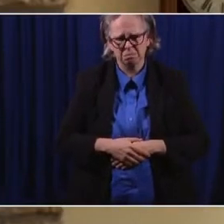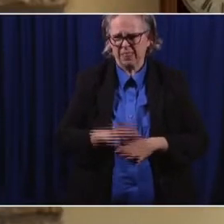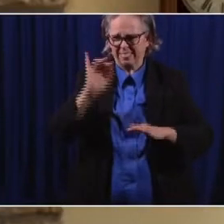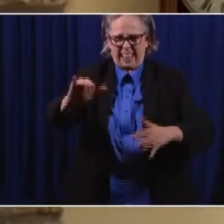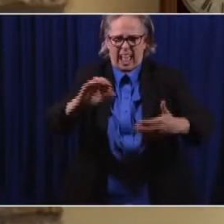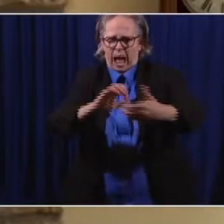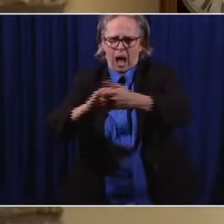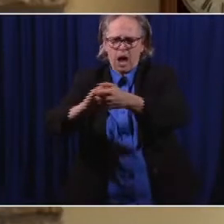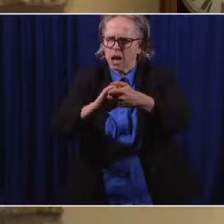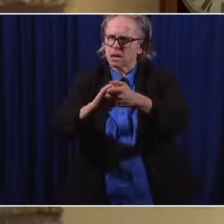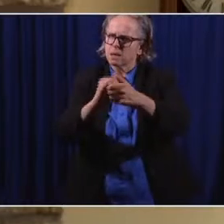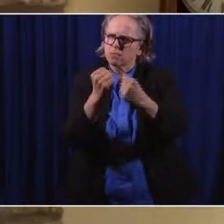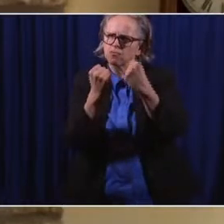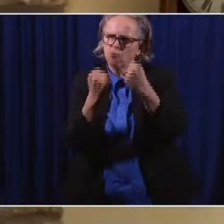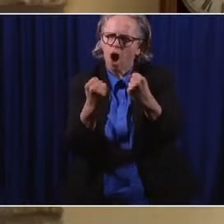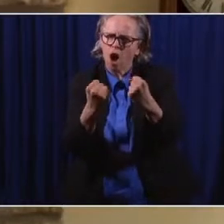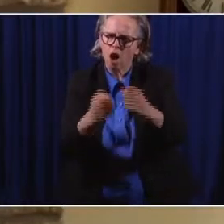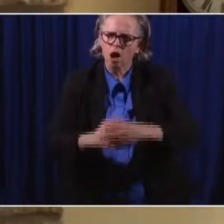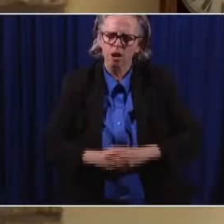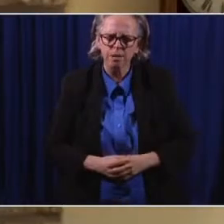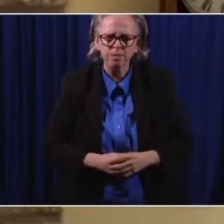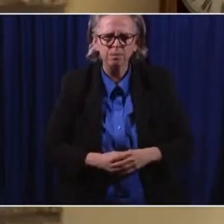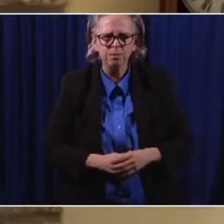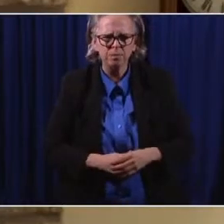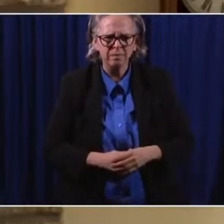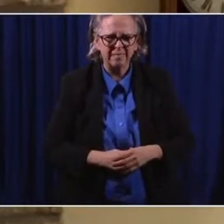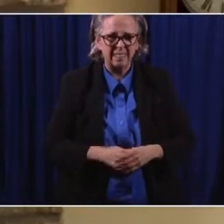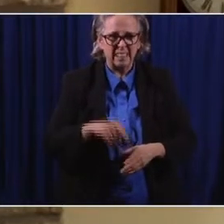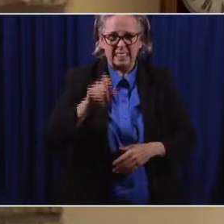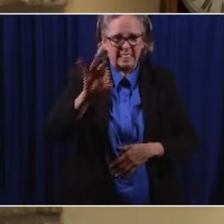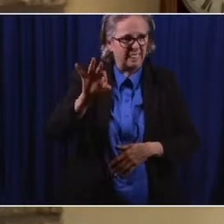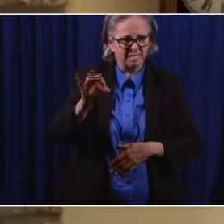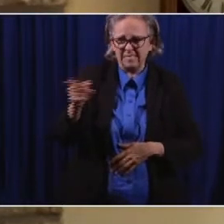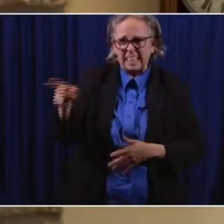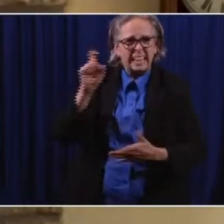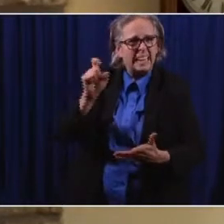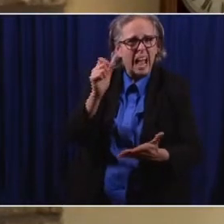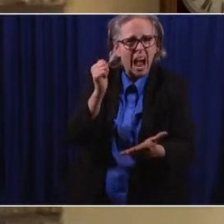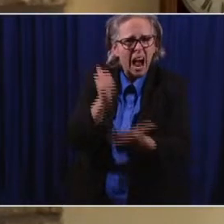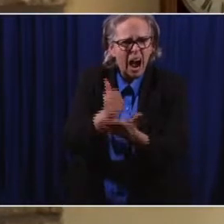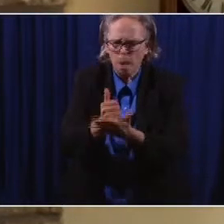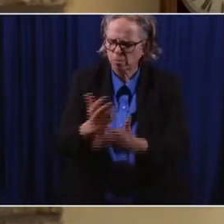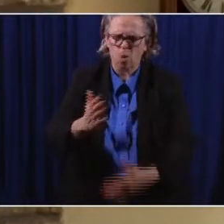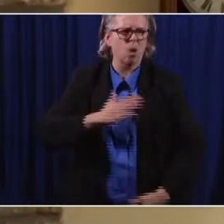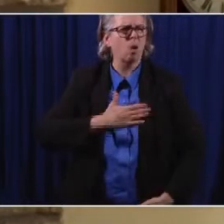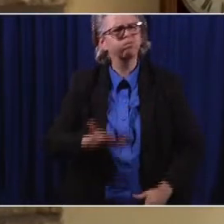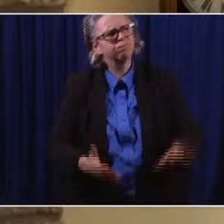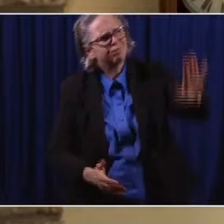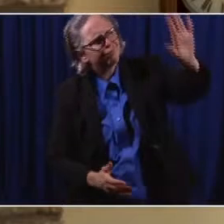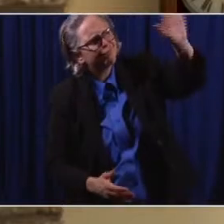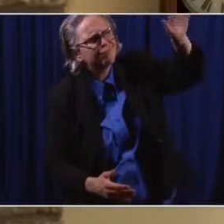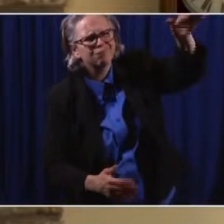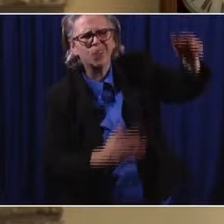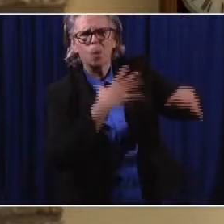exists. So, anytime that we can be of help in that area to facilitate